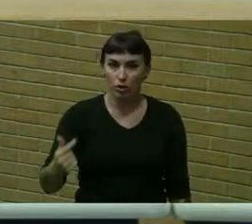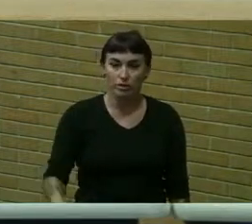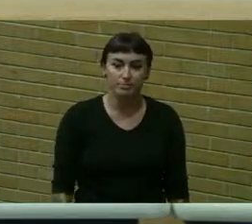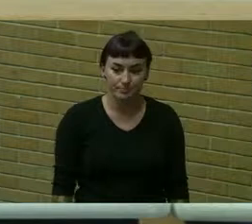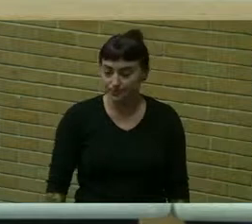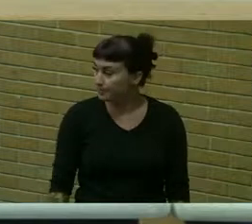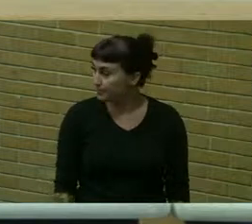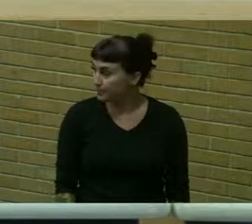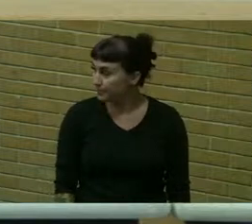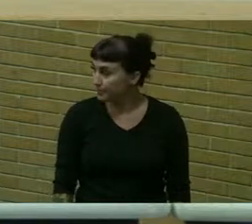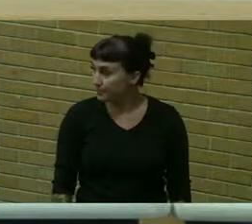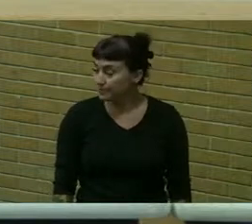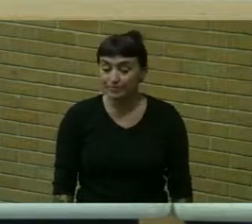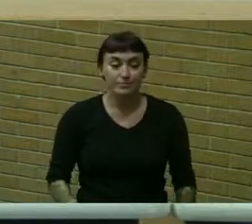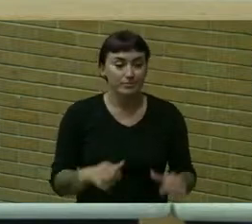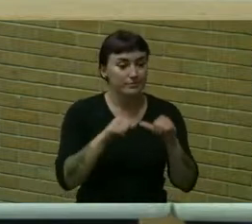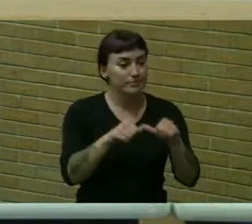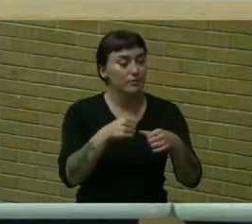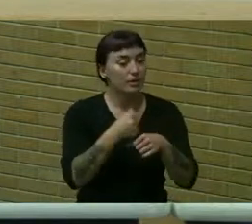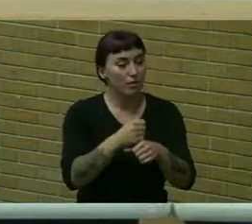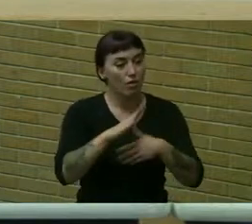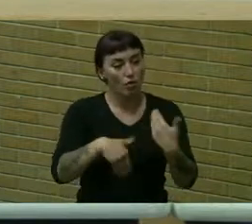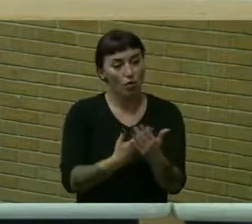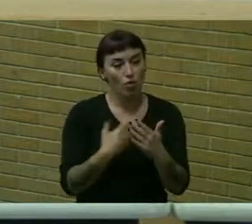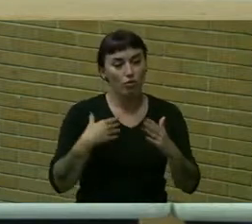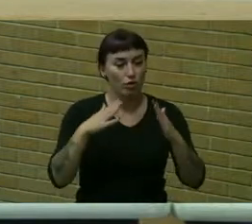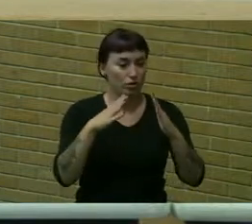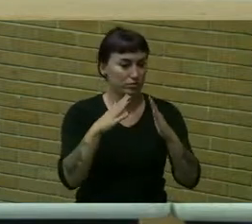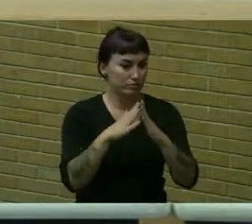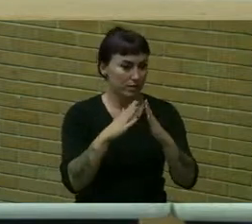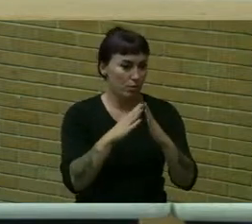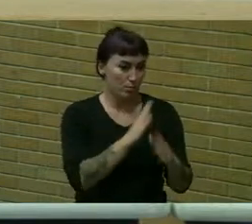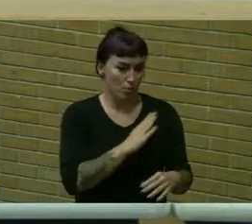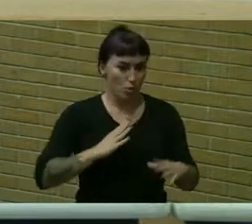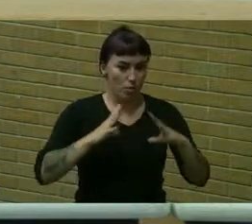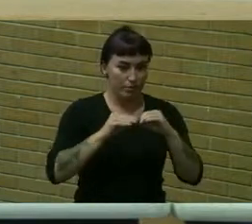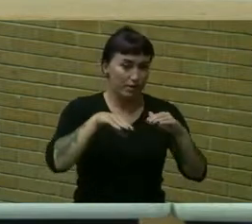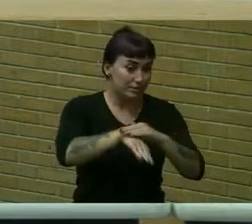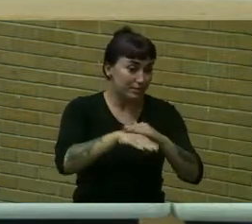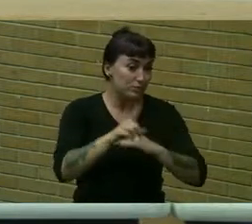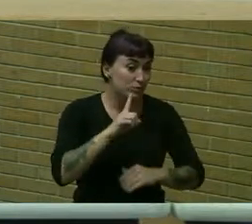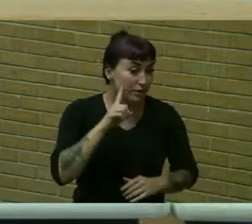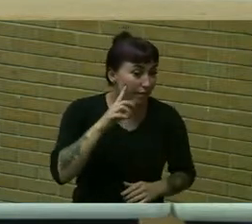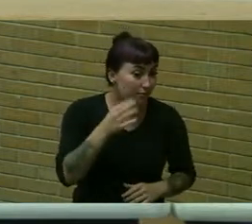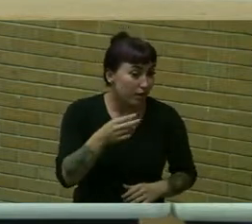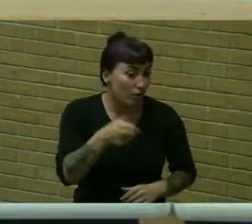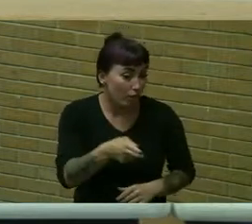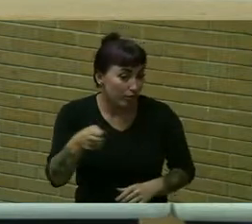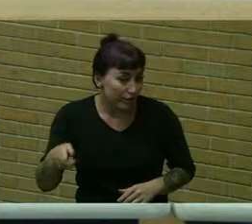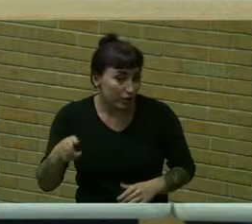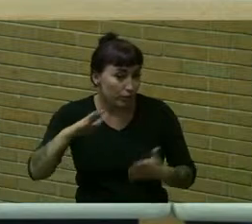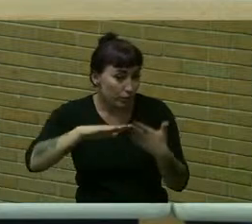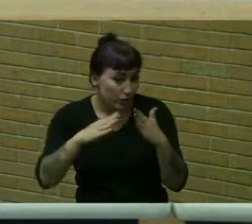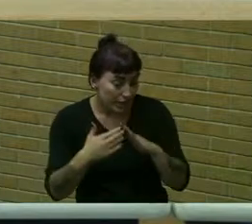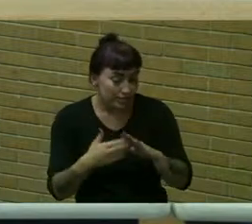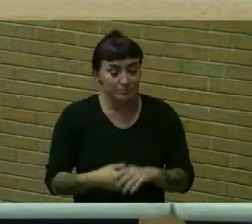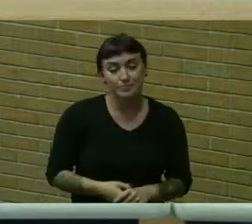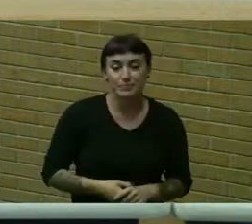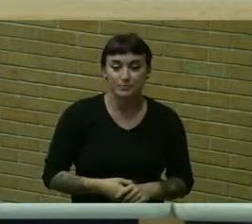www.townofbrighton.org. We continue to make all of our town board meetings accessible to the deaf and hard of hearing